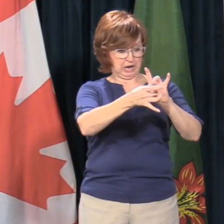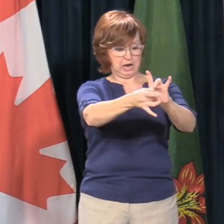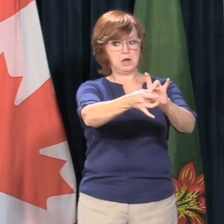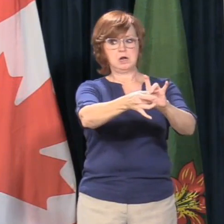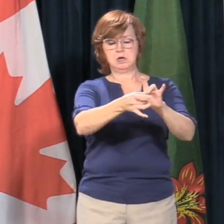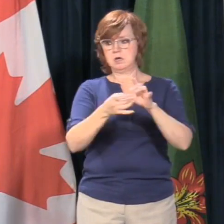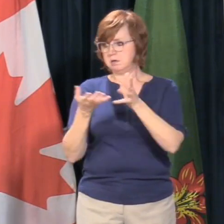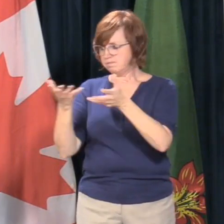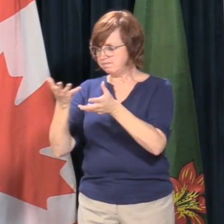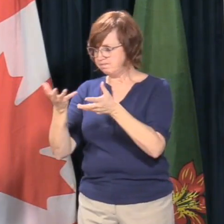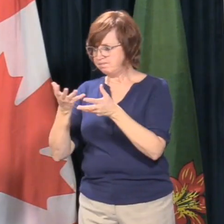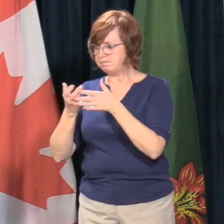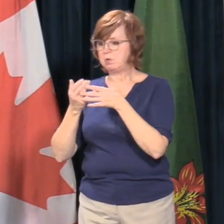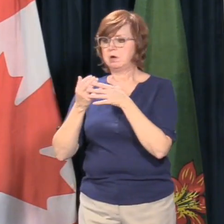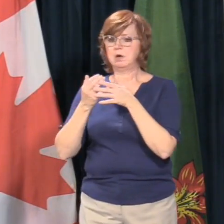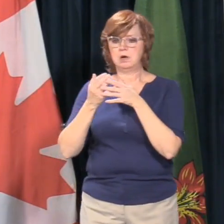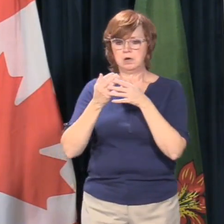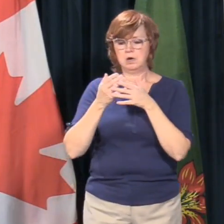encouraging and